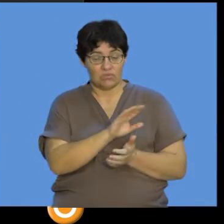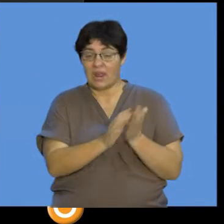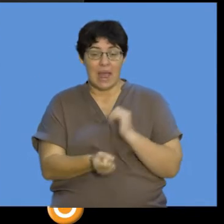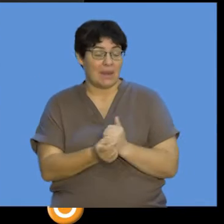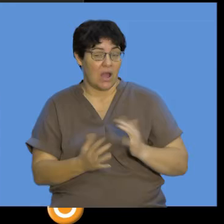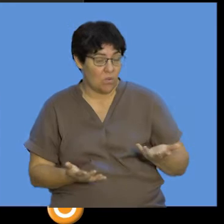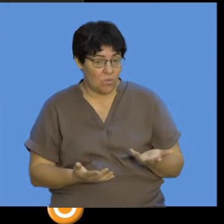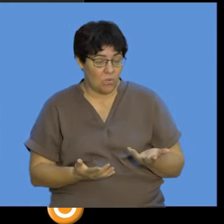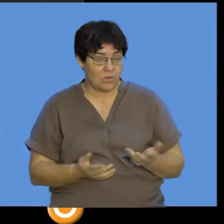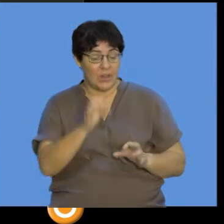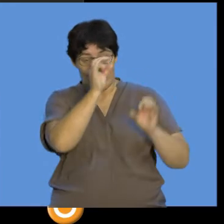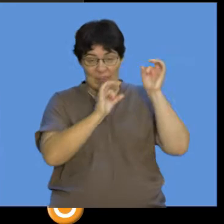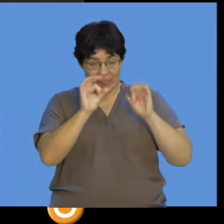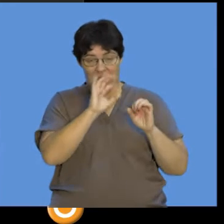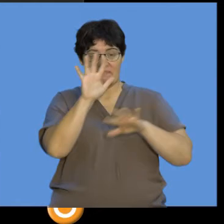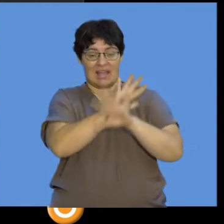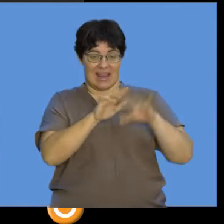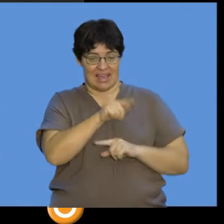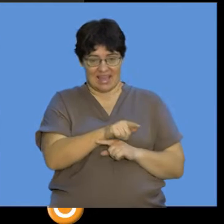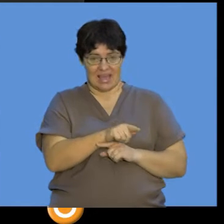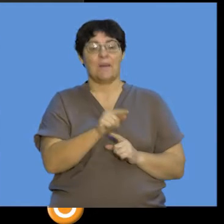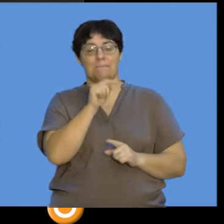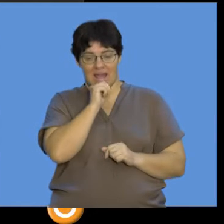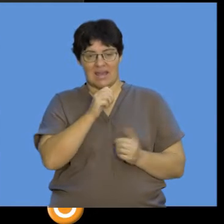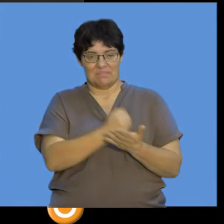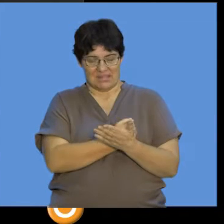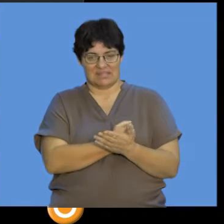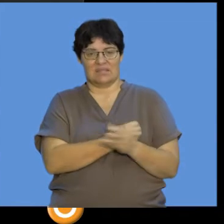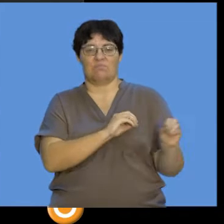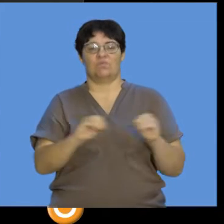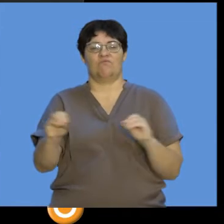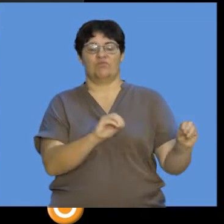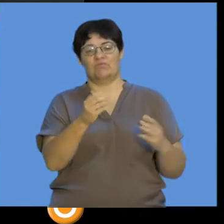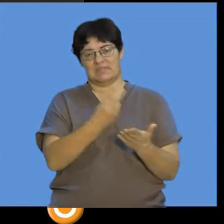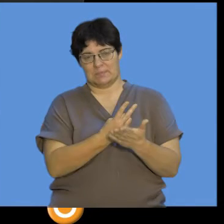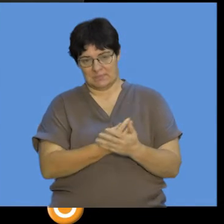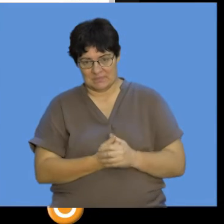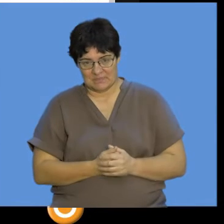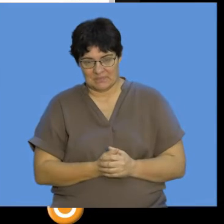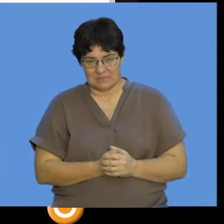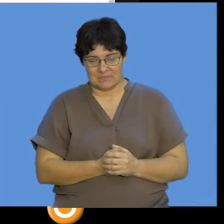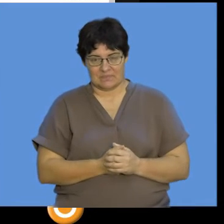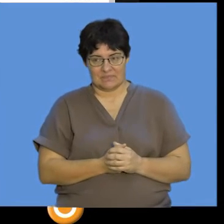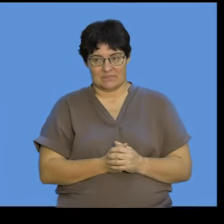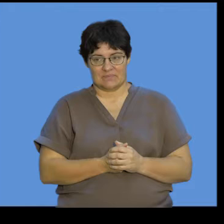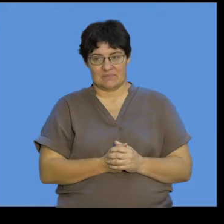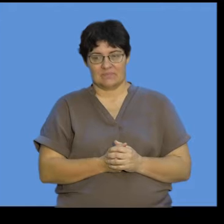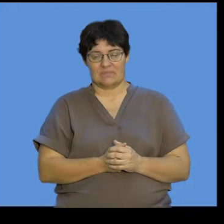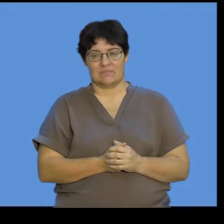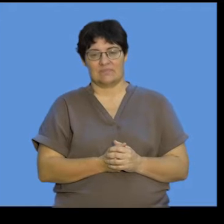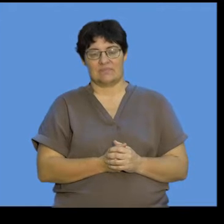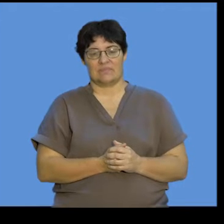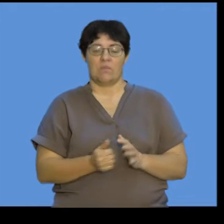particles themselves of the colorant must be in a state of motion, right? Having said that, let's go